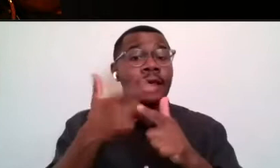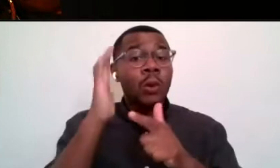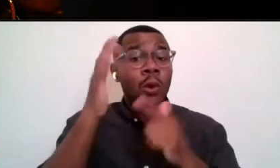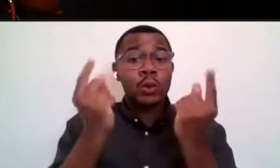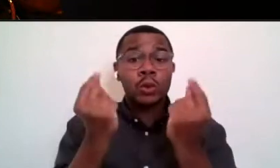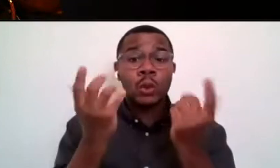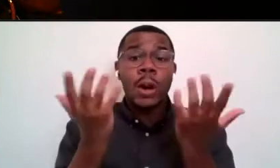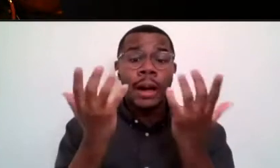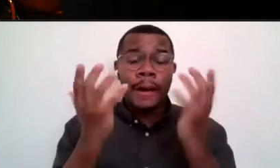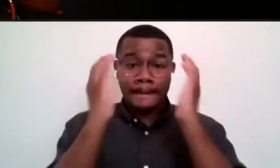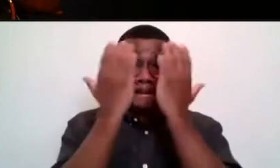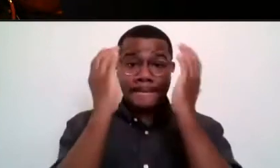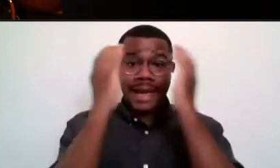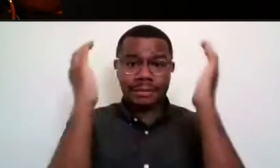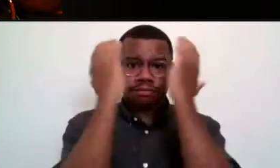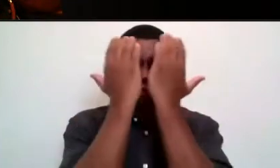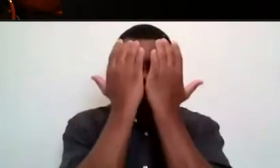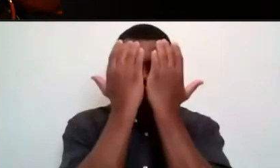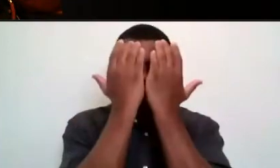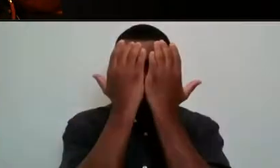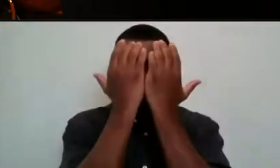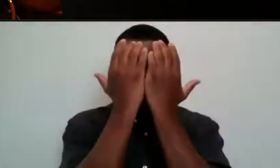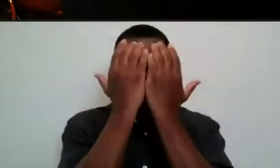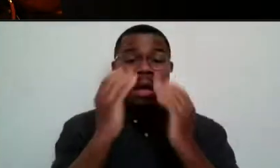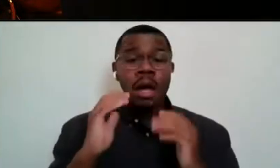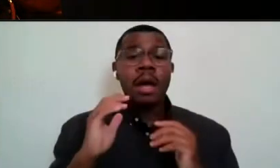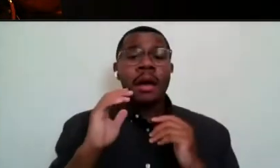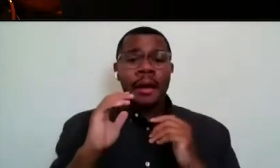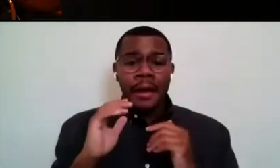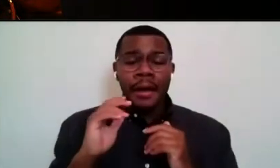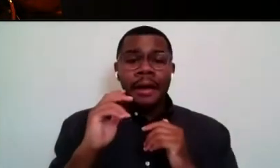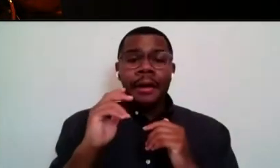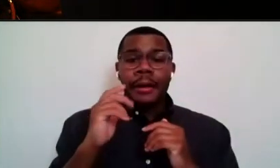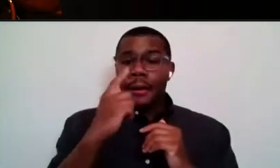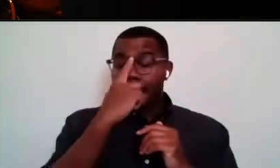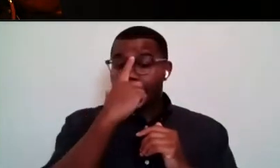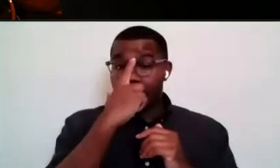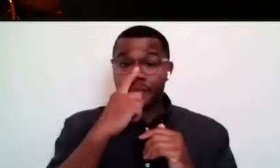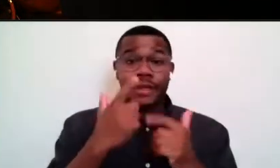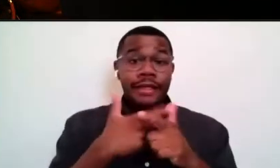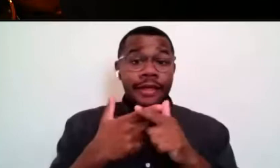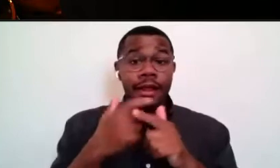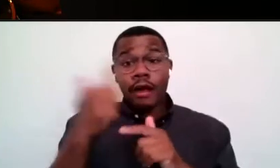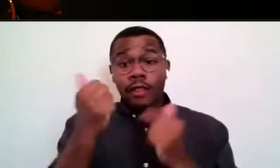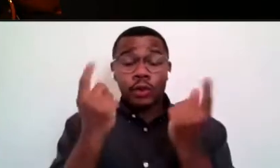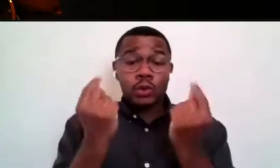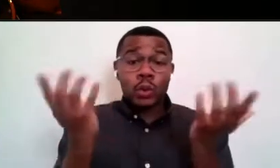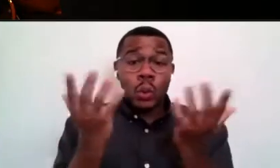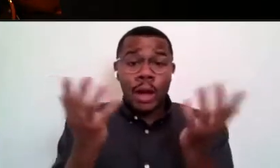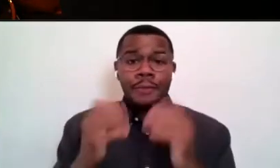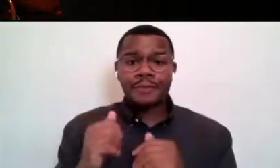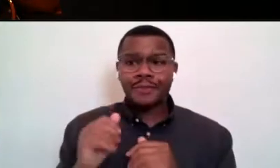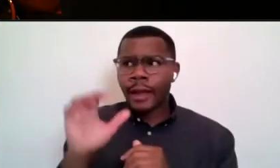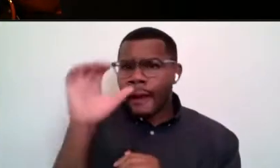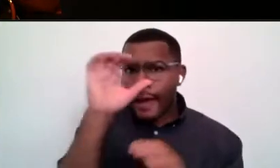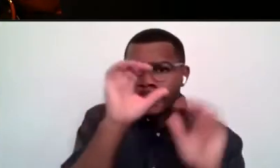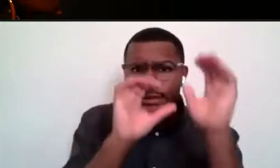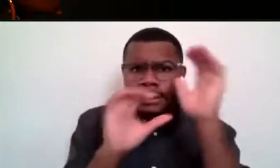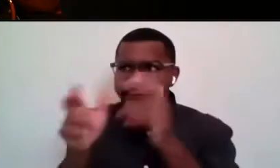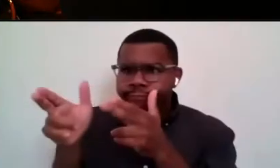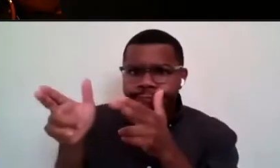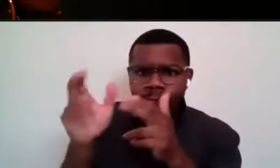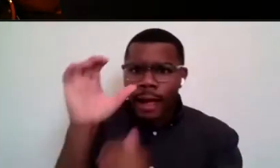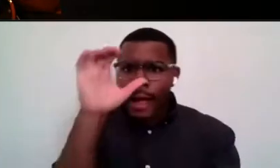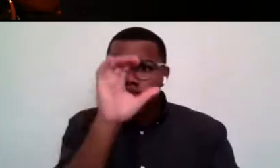as actors, the hunter has their own intention, and the hunted has their own intention. So mine is like, I love it that these two